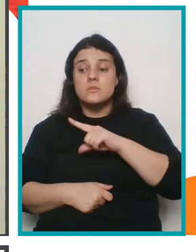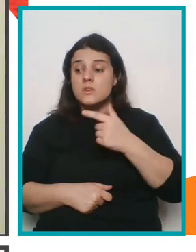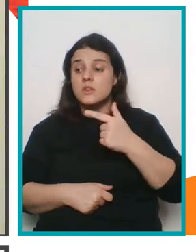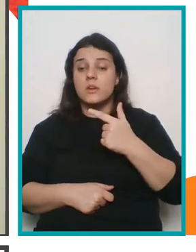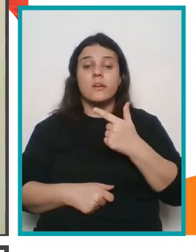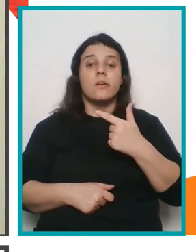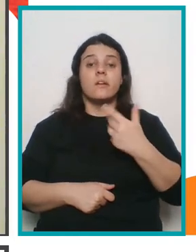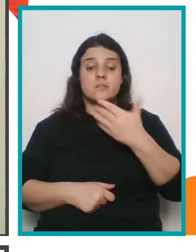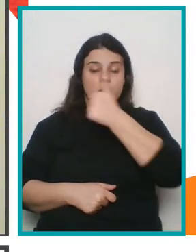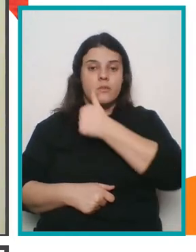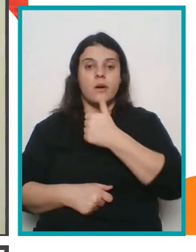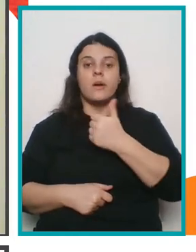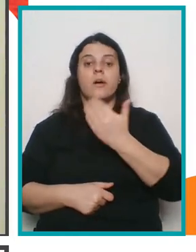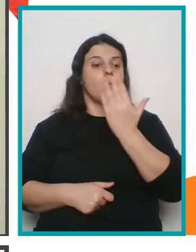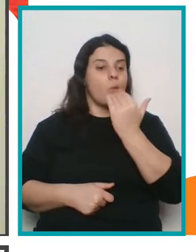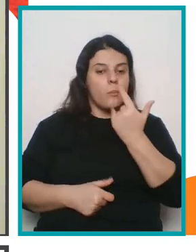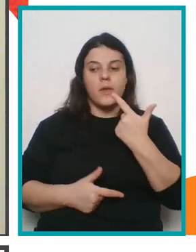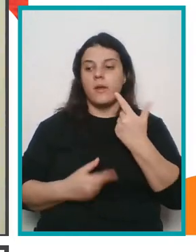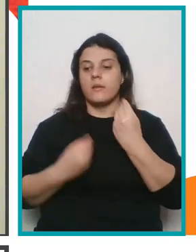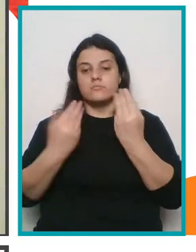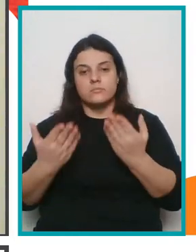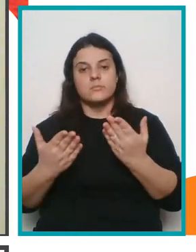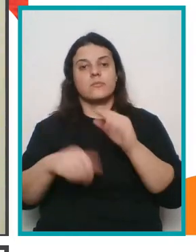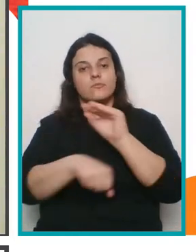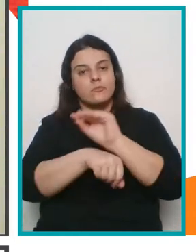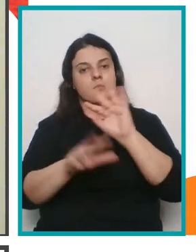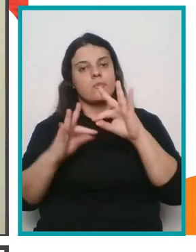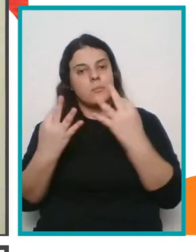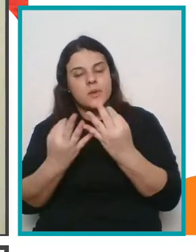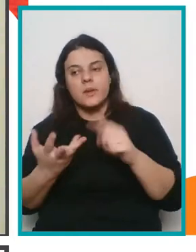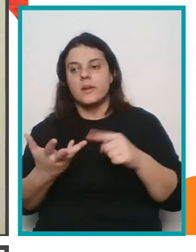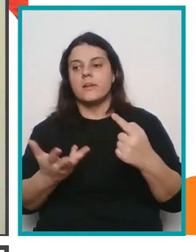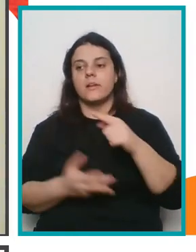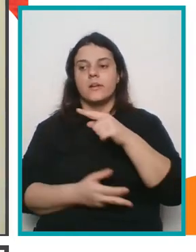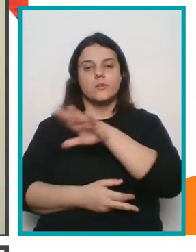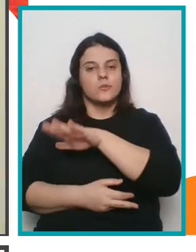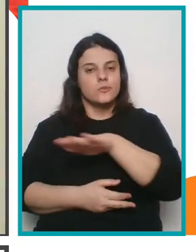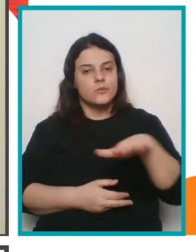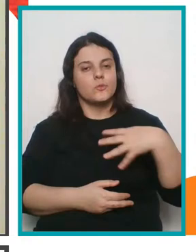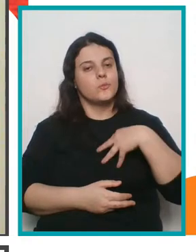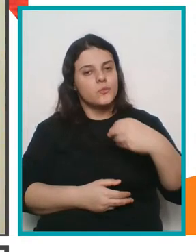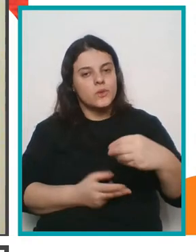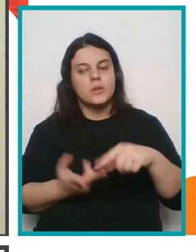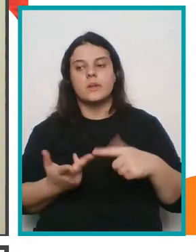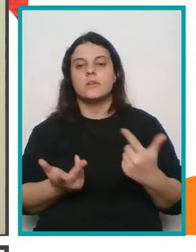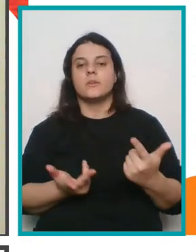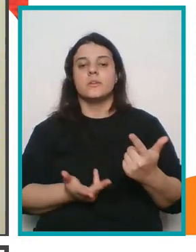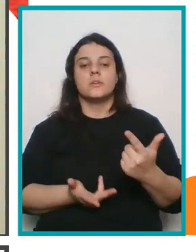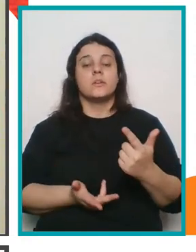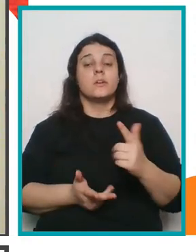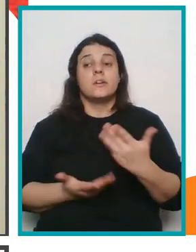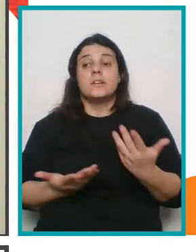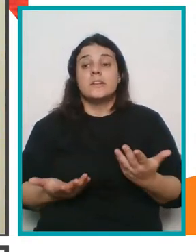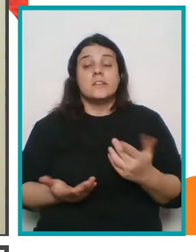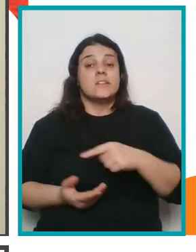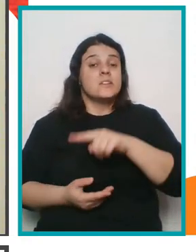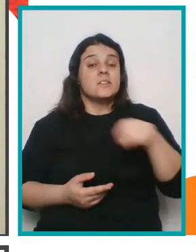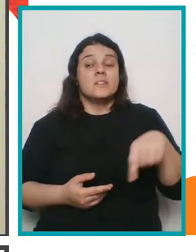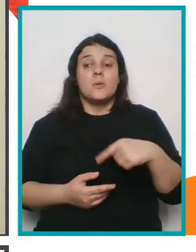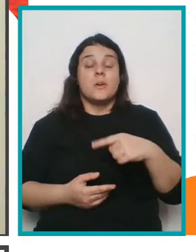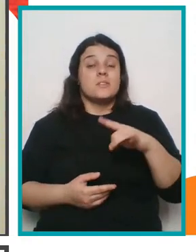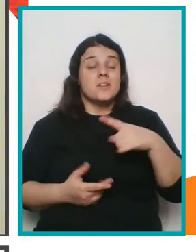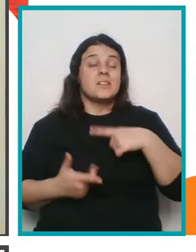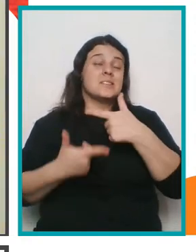table to actually realize that there is a much bigger crisis that they have to